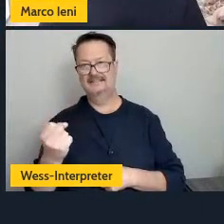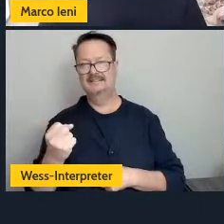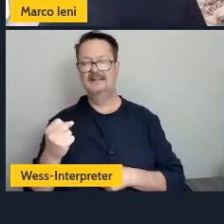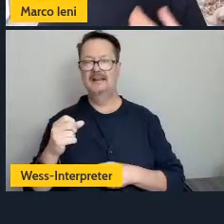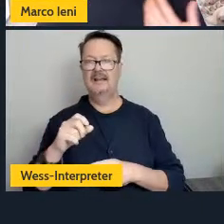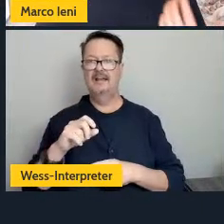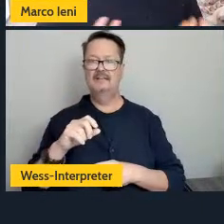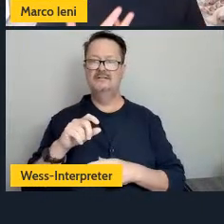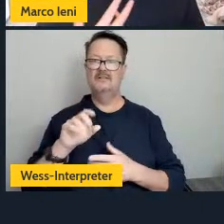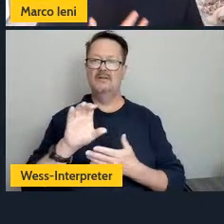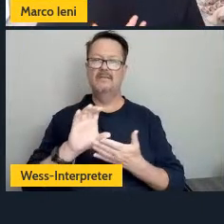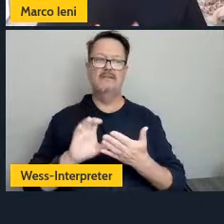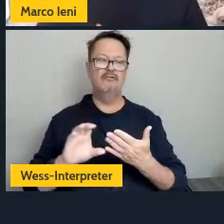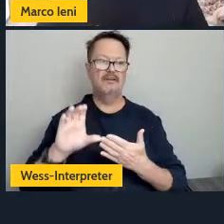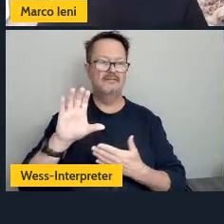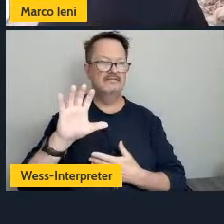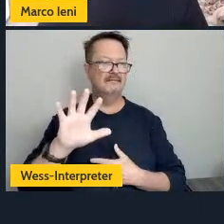called